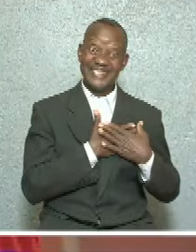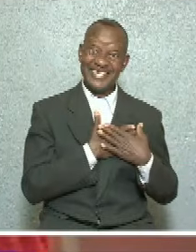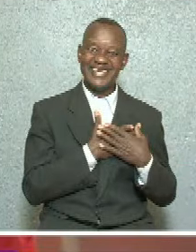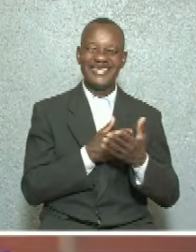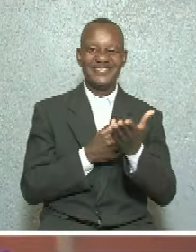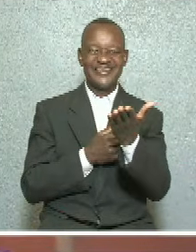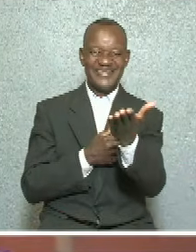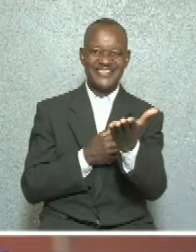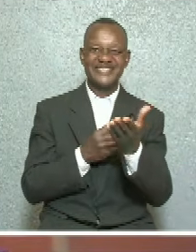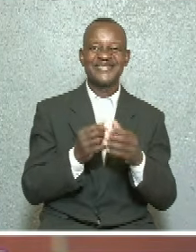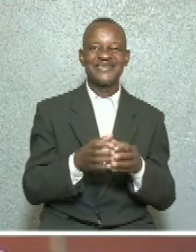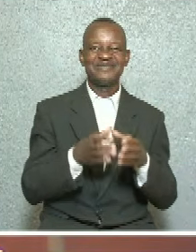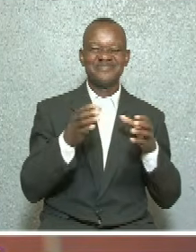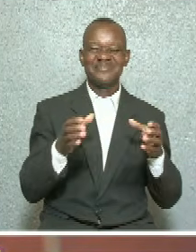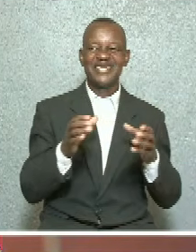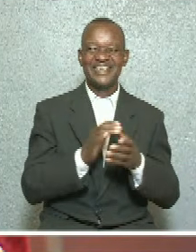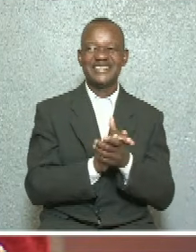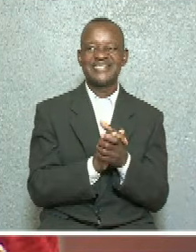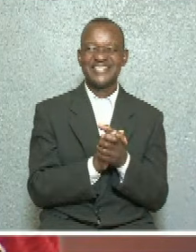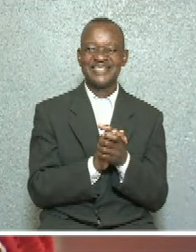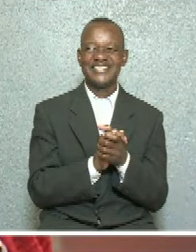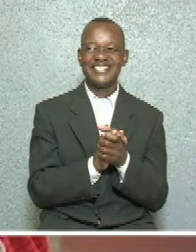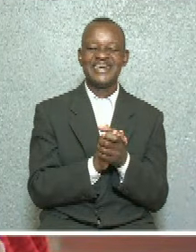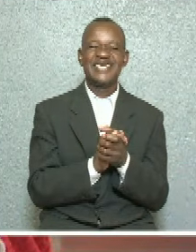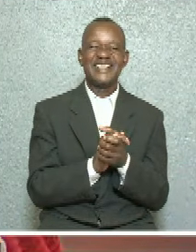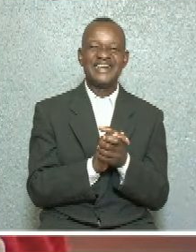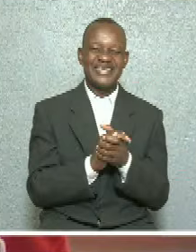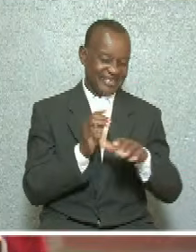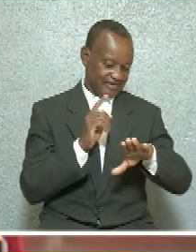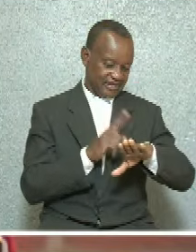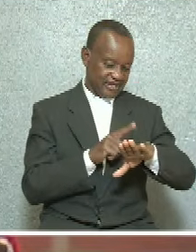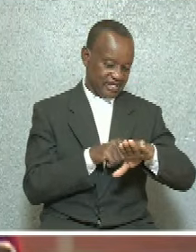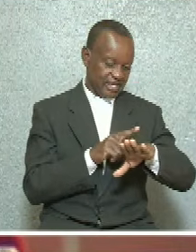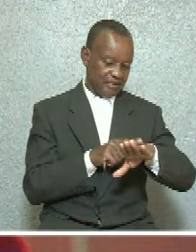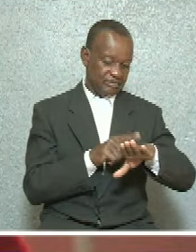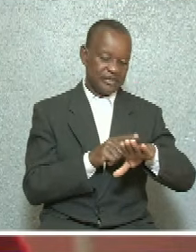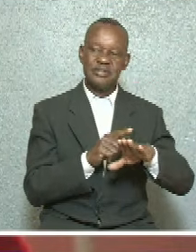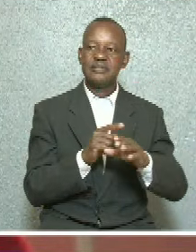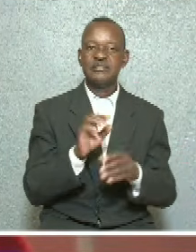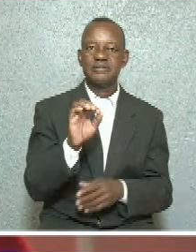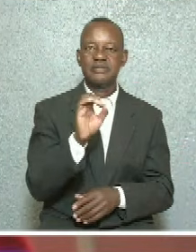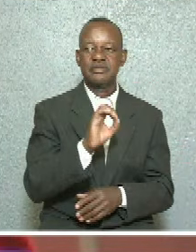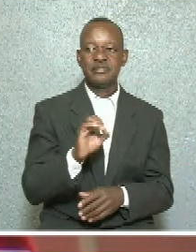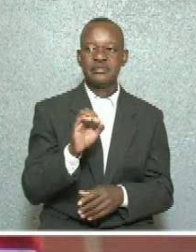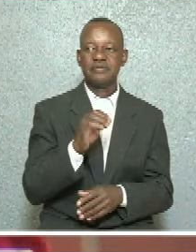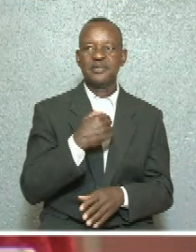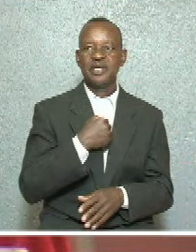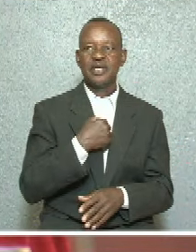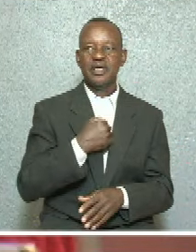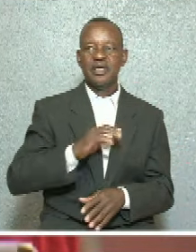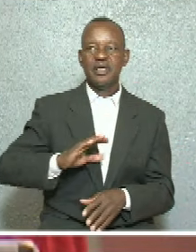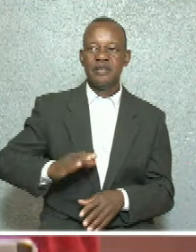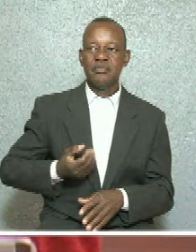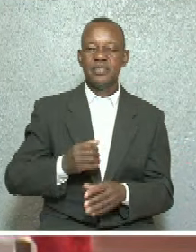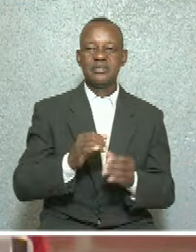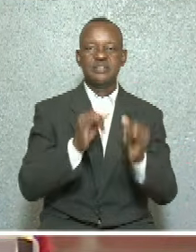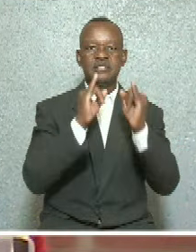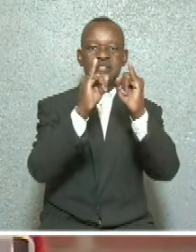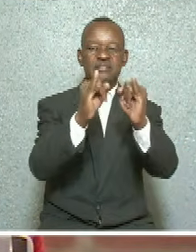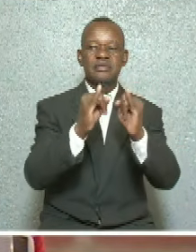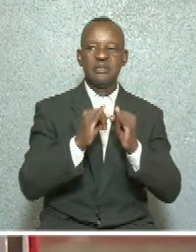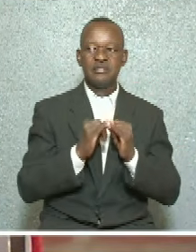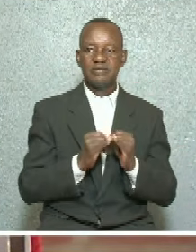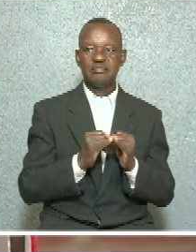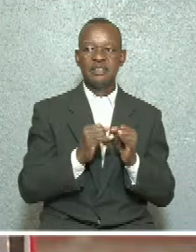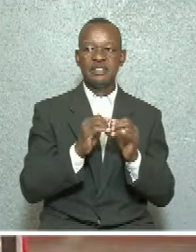learned. Moving on with our program in the interest of time, now I would like to invite the minister and, of course, the parents to